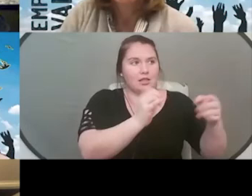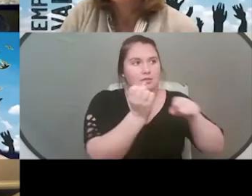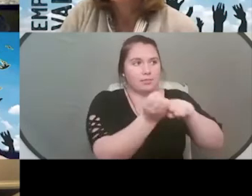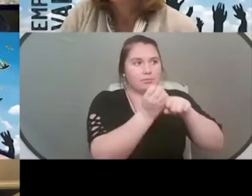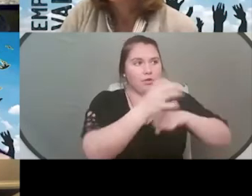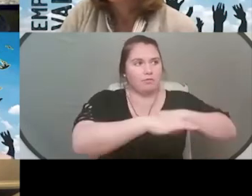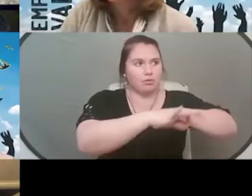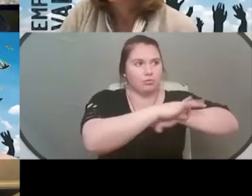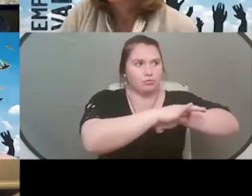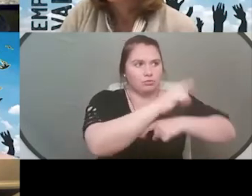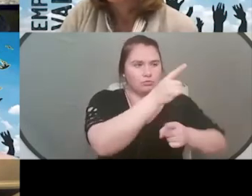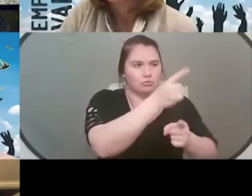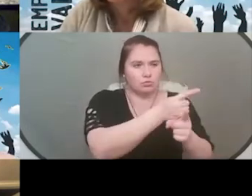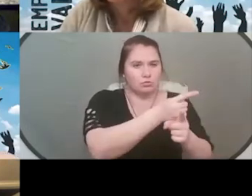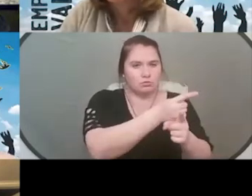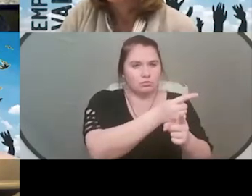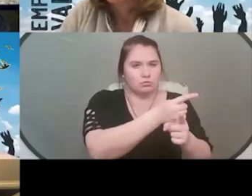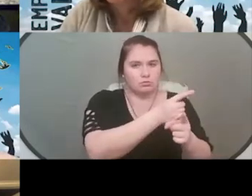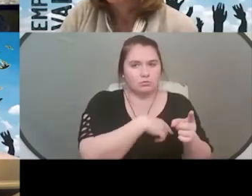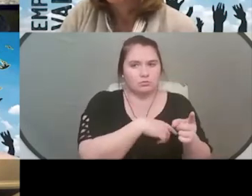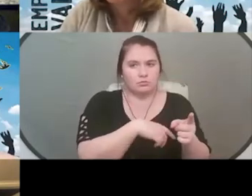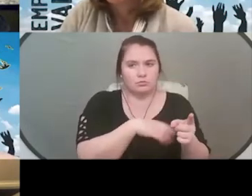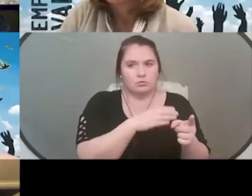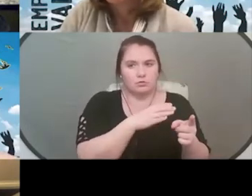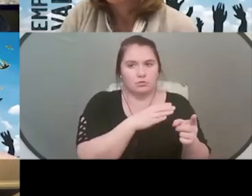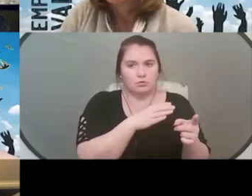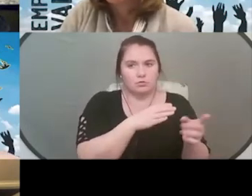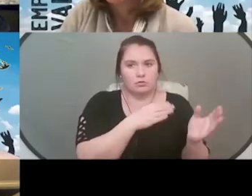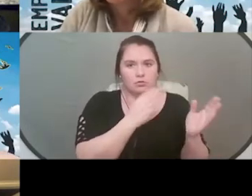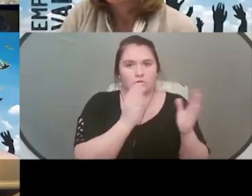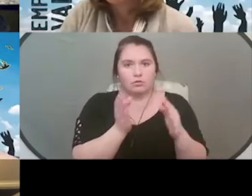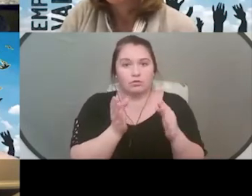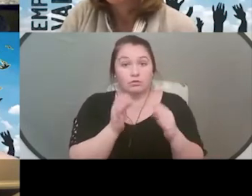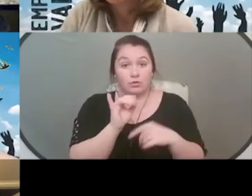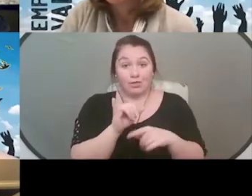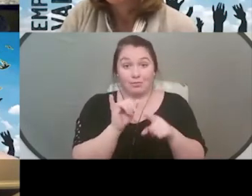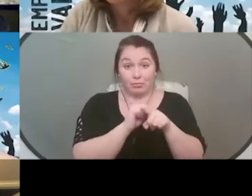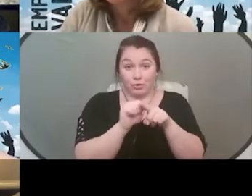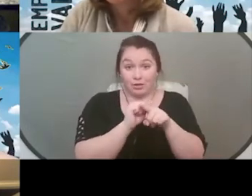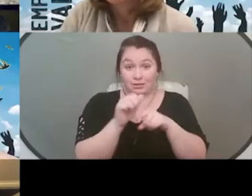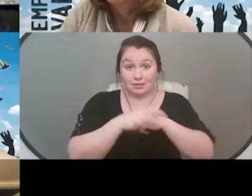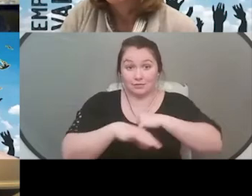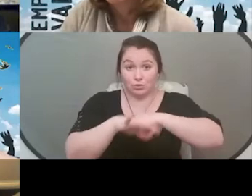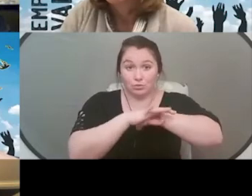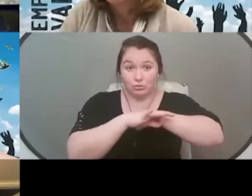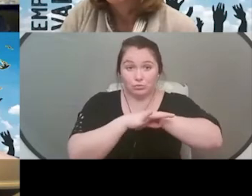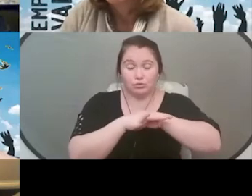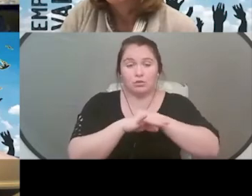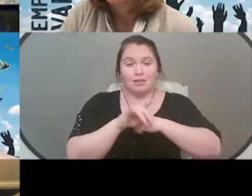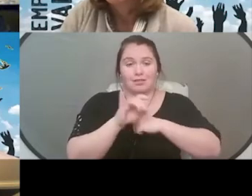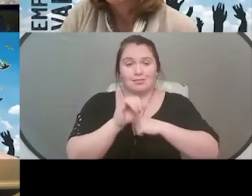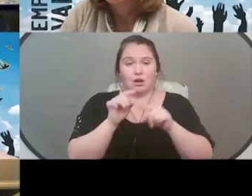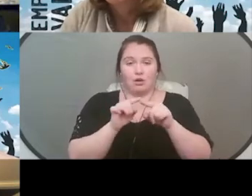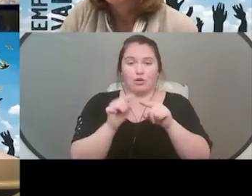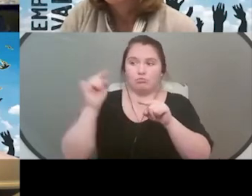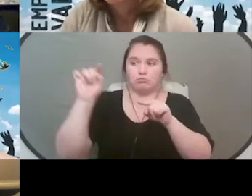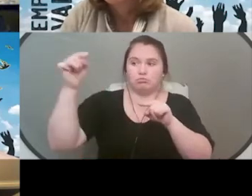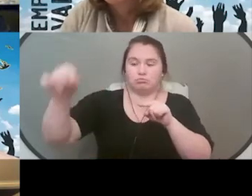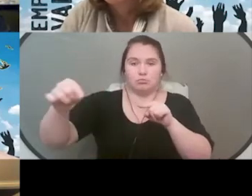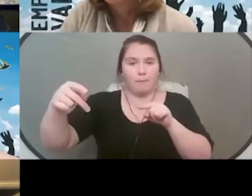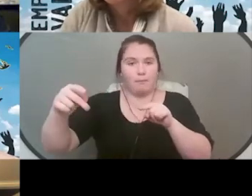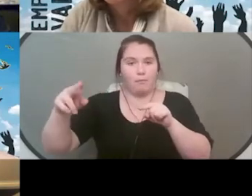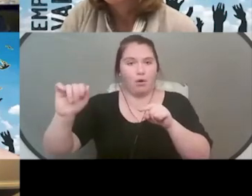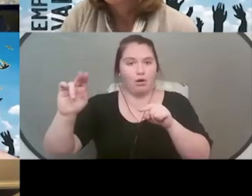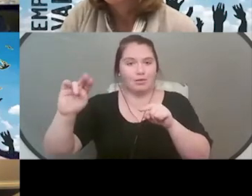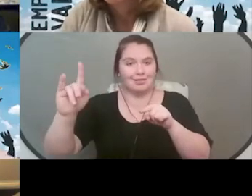Little League. So with those practice fields, are they right across from where Paul Tyson's going to be